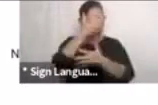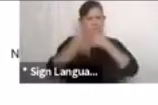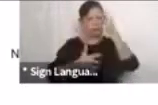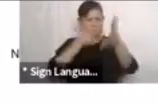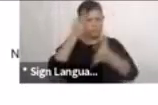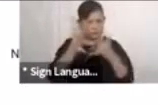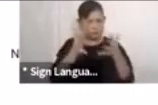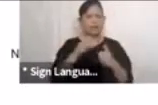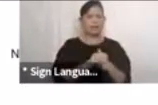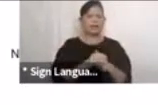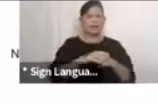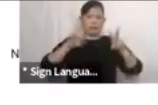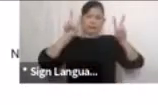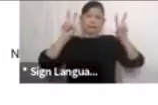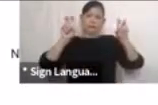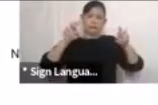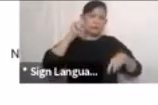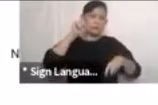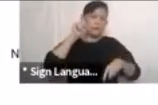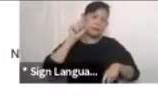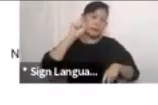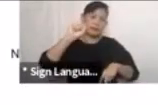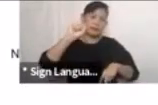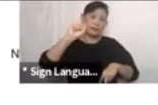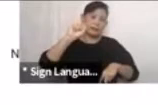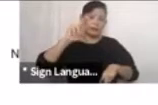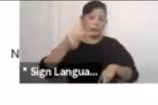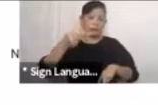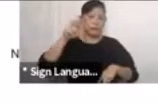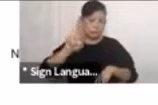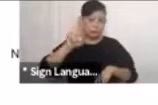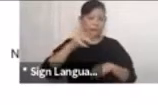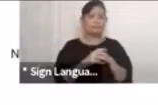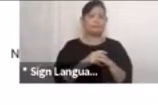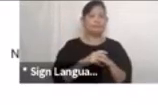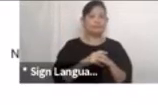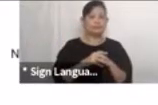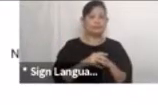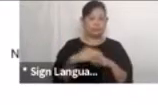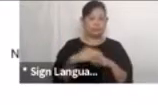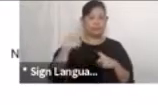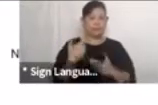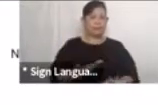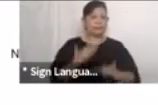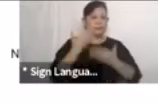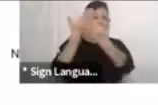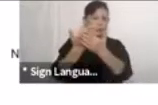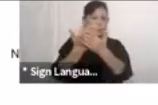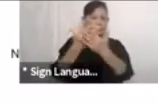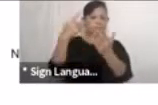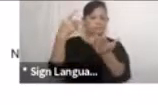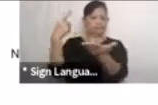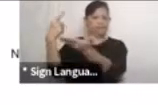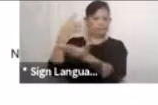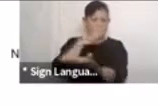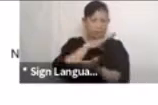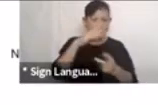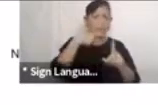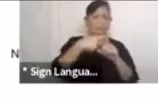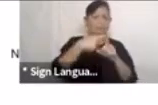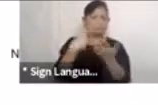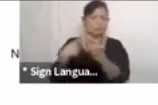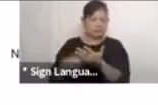particularly on sexual and reproductive health and rights. So we proposed, we came up with a proposal, and we had a discussion with back then the Minister of